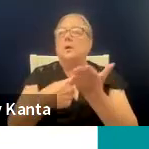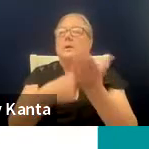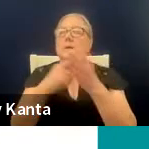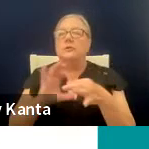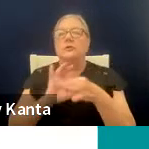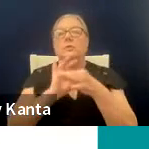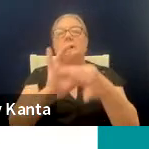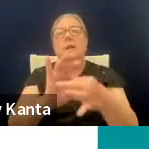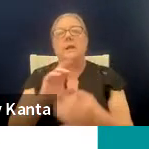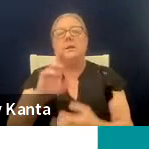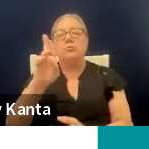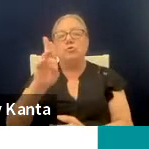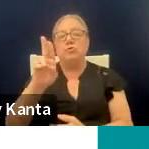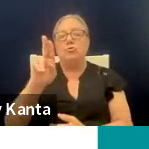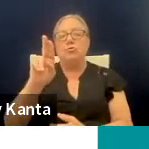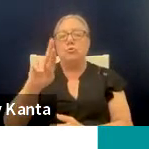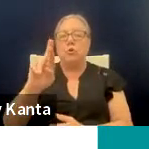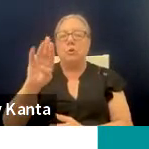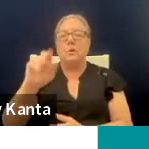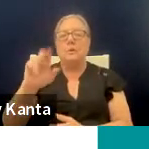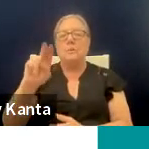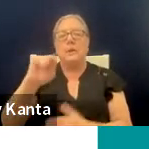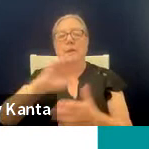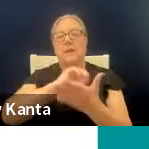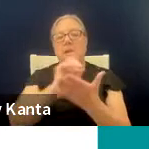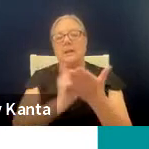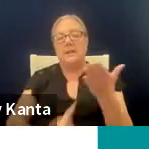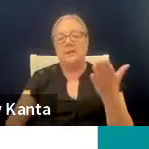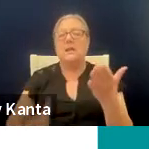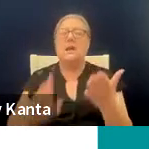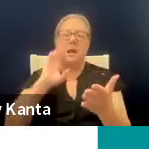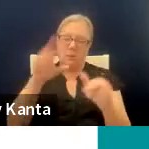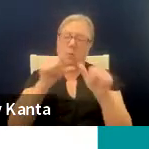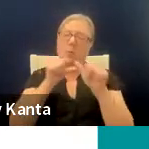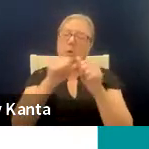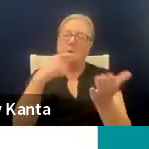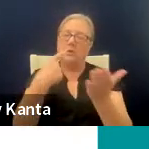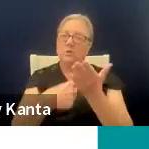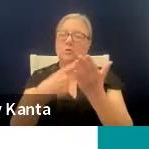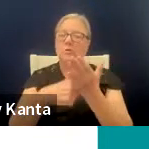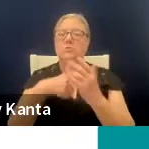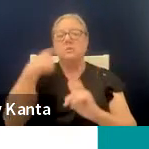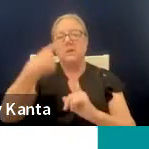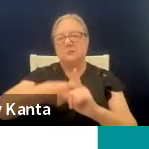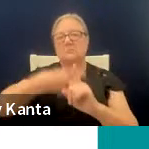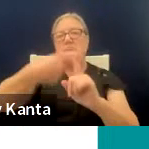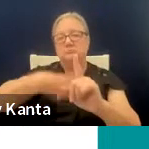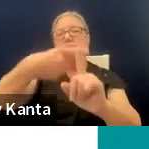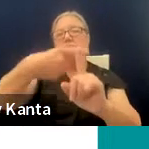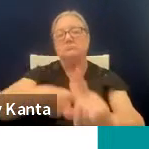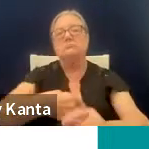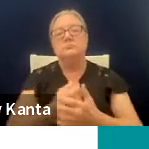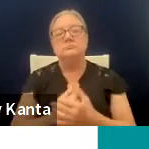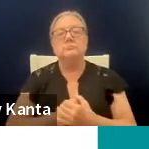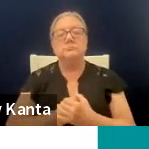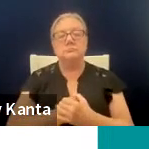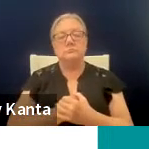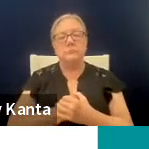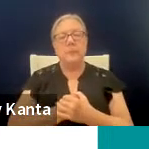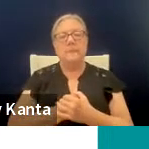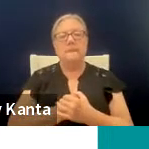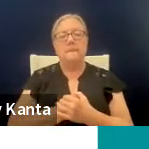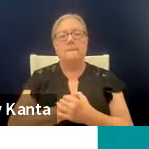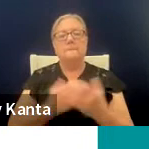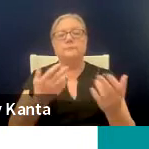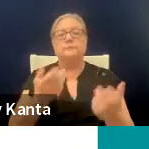will continue for the next several months, including, you may have heard the Tom